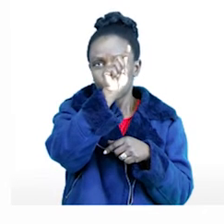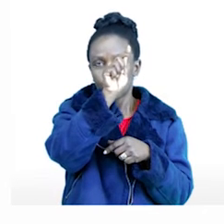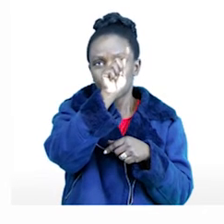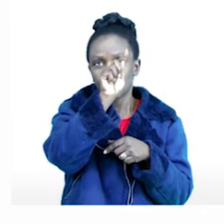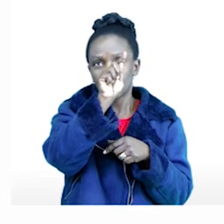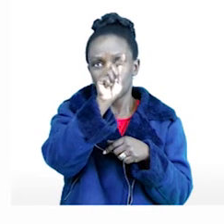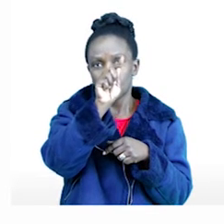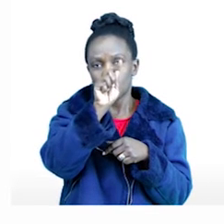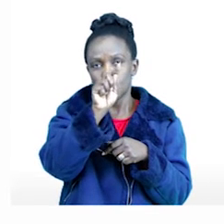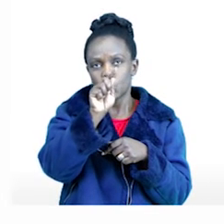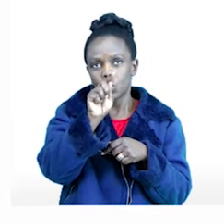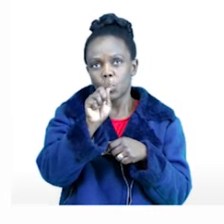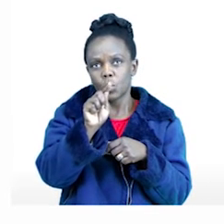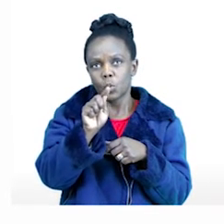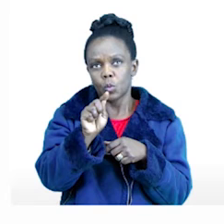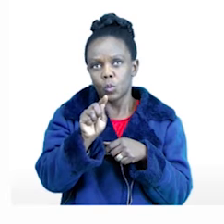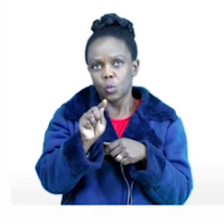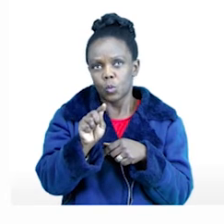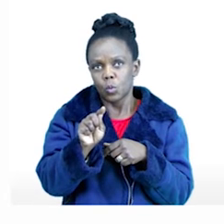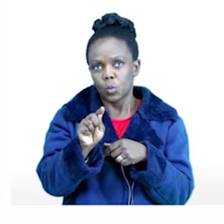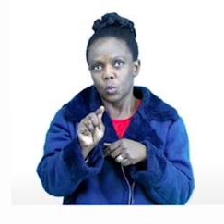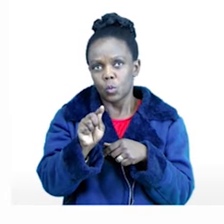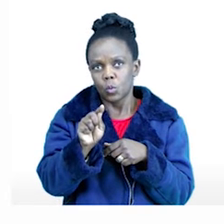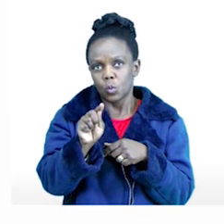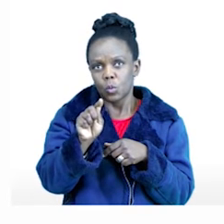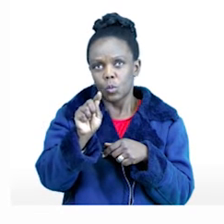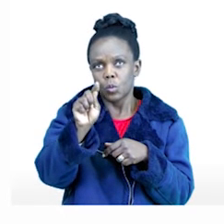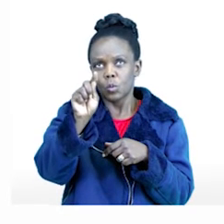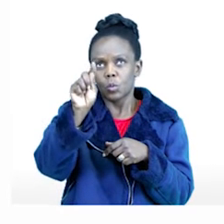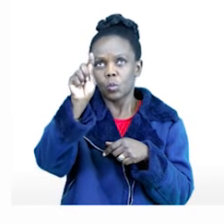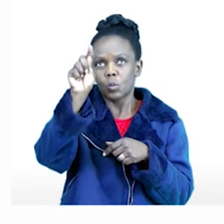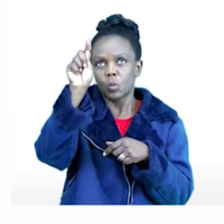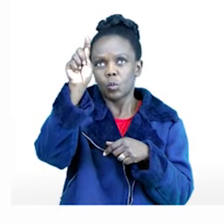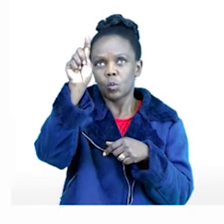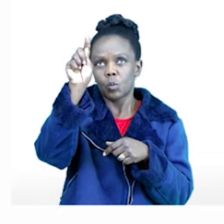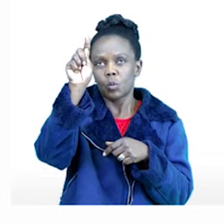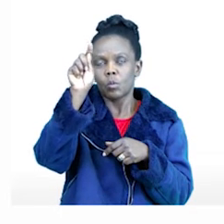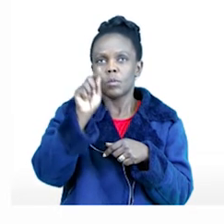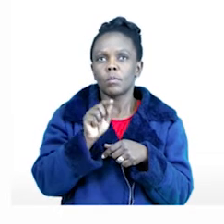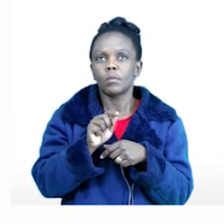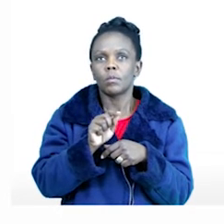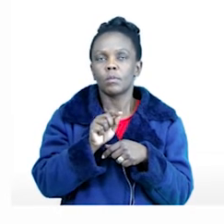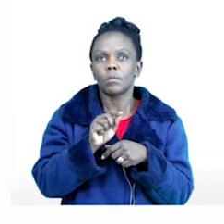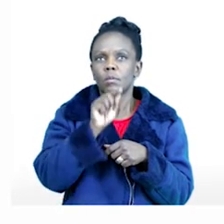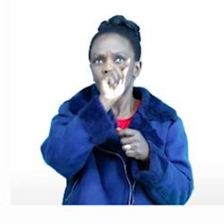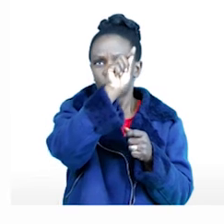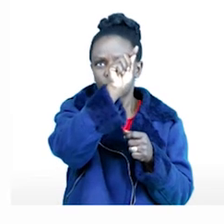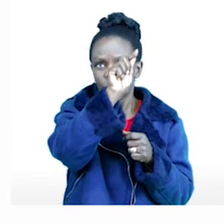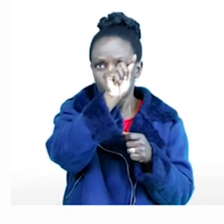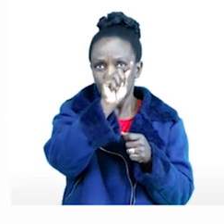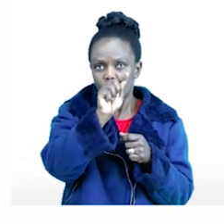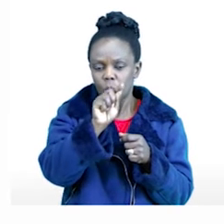without lifting our pencil, we come back up. Very good. I want you to try with your